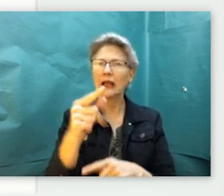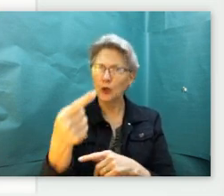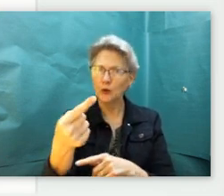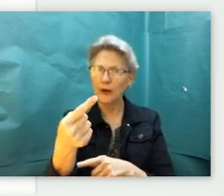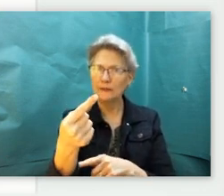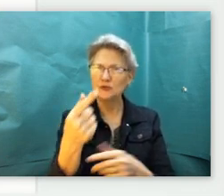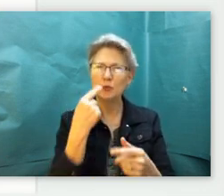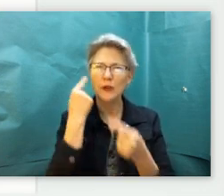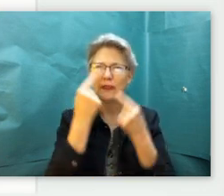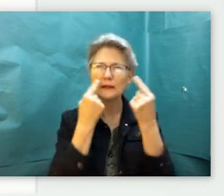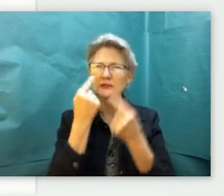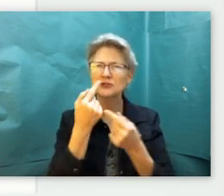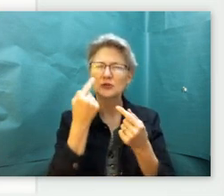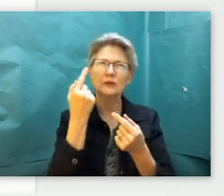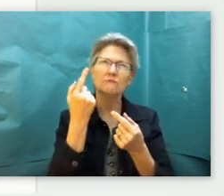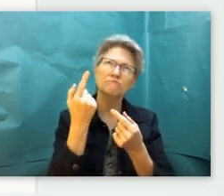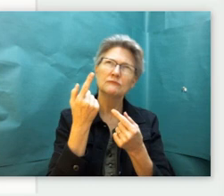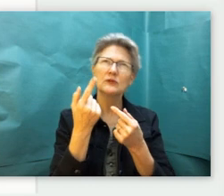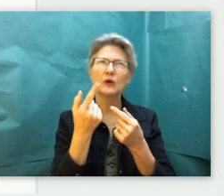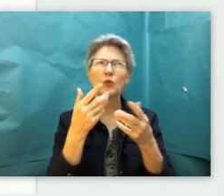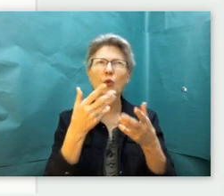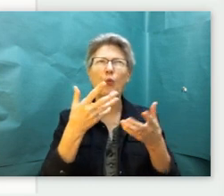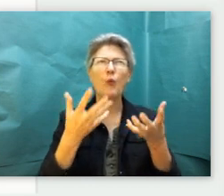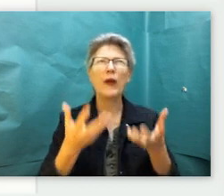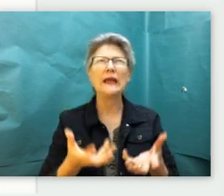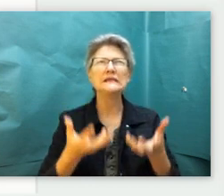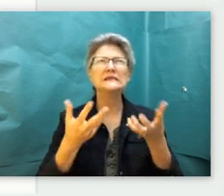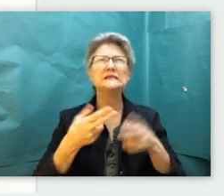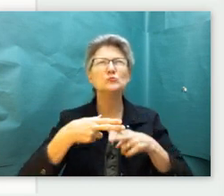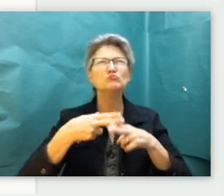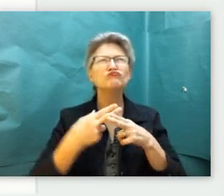a kilogram? Good